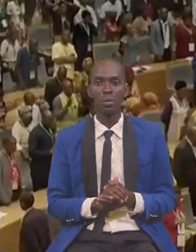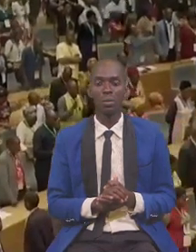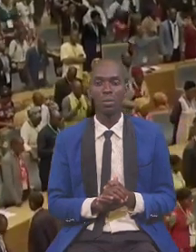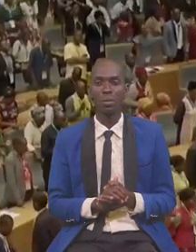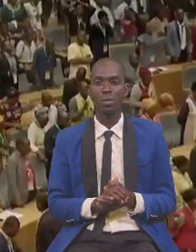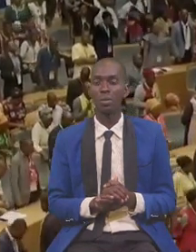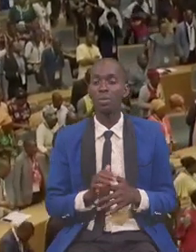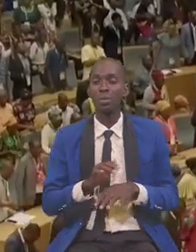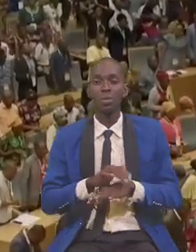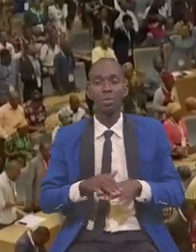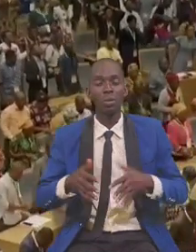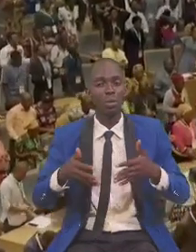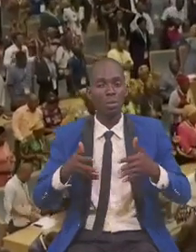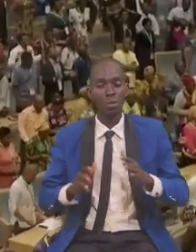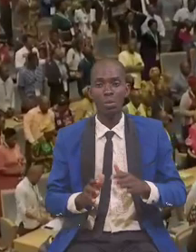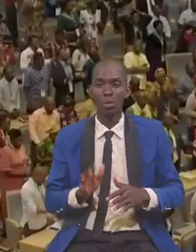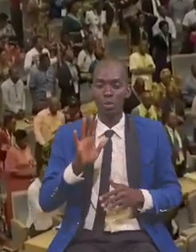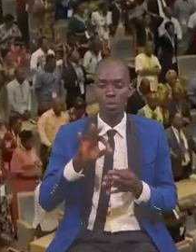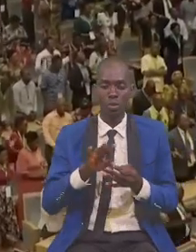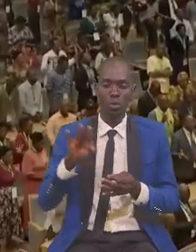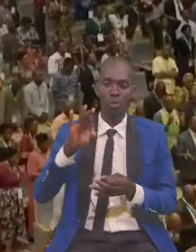Don't allow your spirit to sleep.